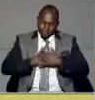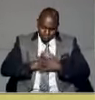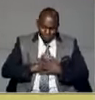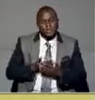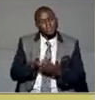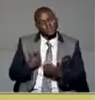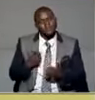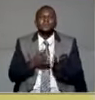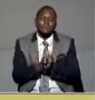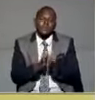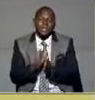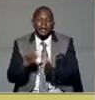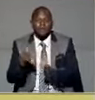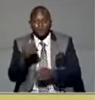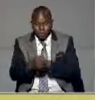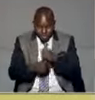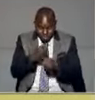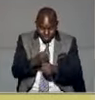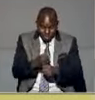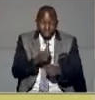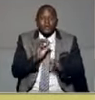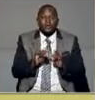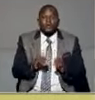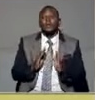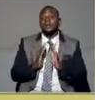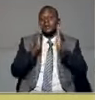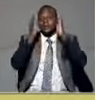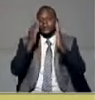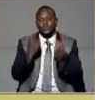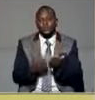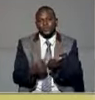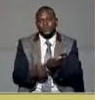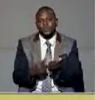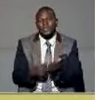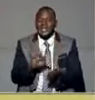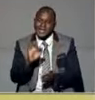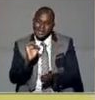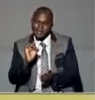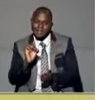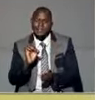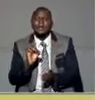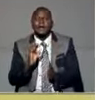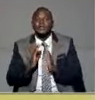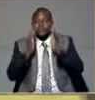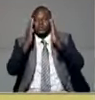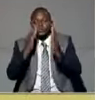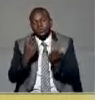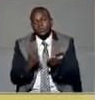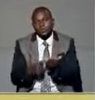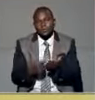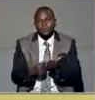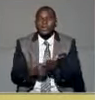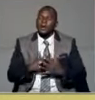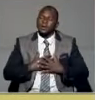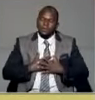you, that it was after 1 year in office as the Archbishop of Uganda, the 8th Archbishop of mm-hmm. Uganda, mm-hmm. that I felt inspired